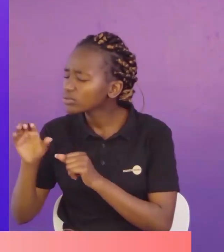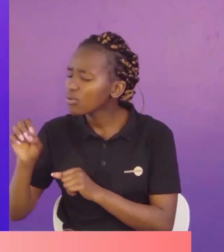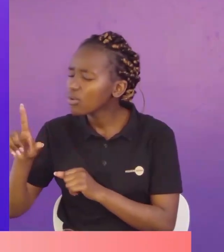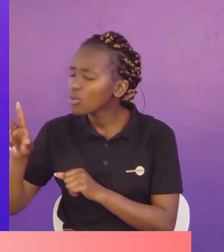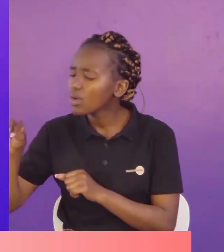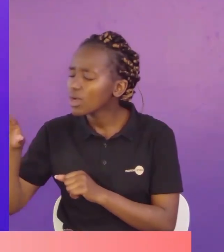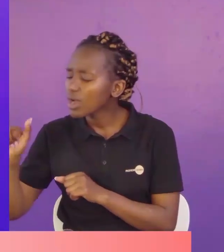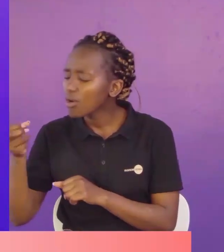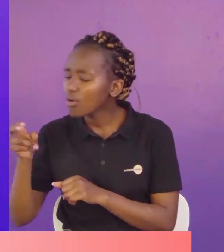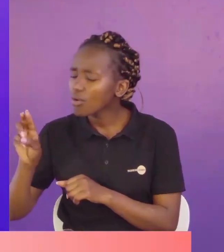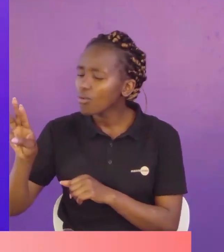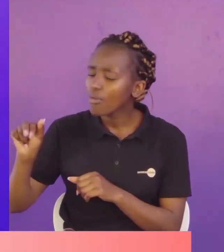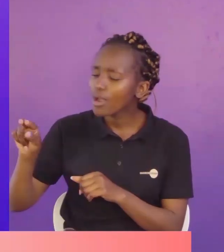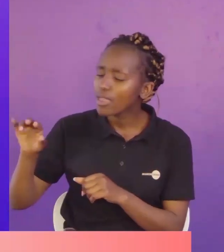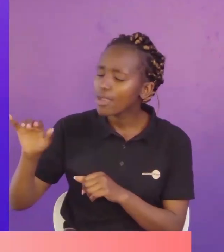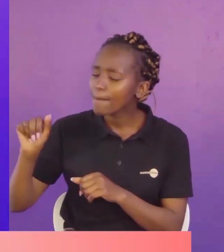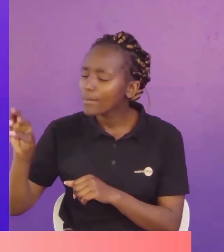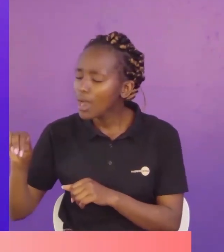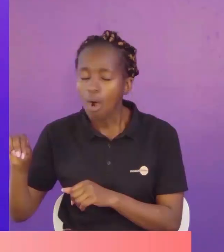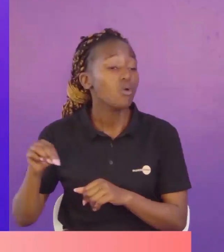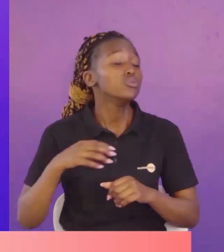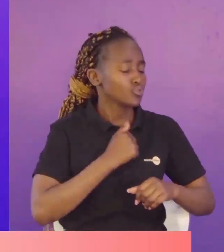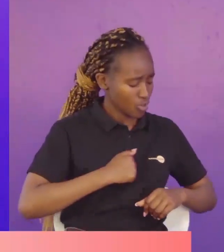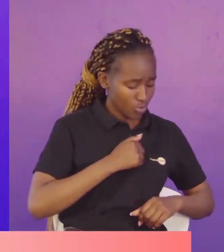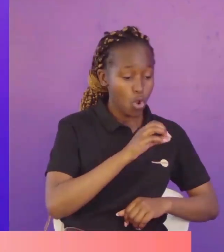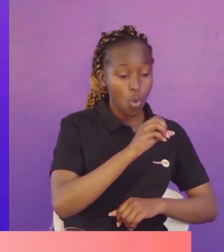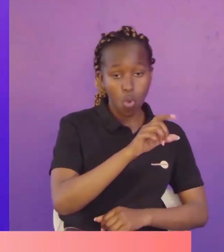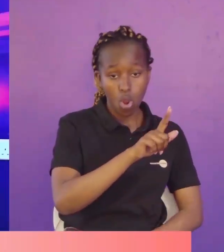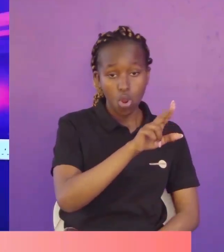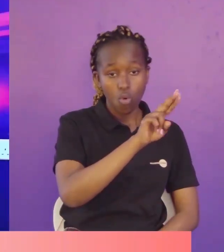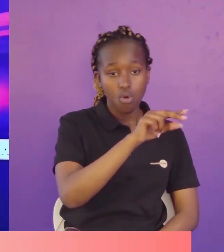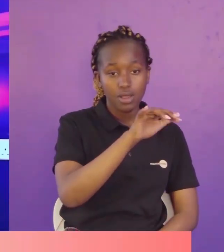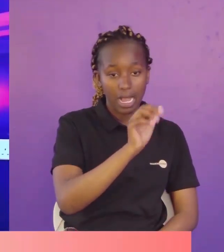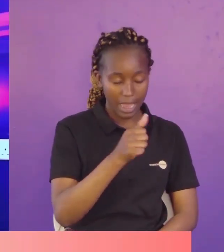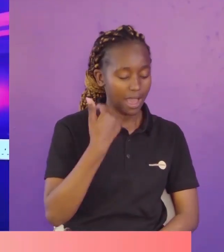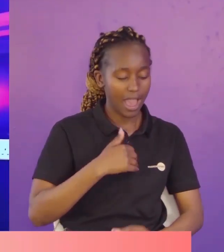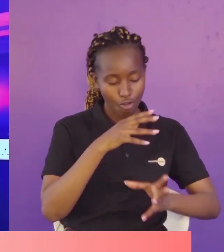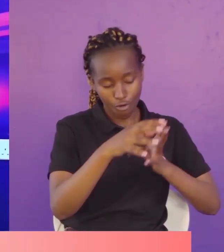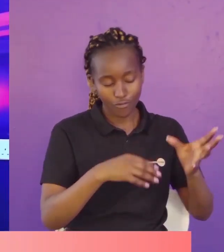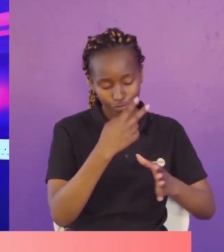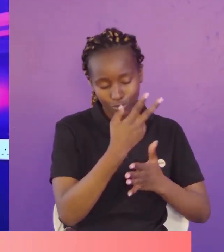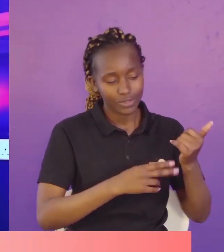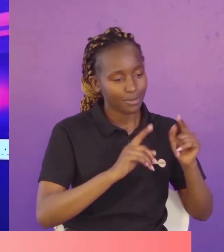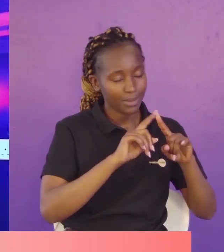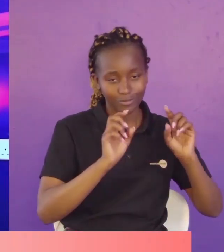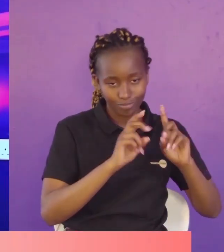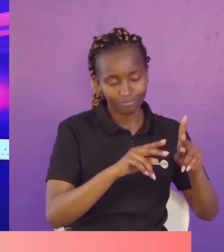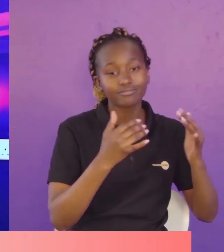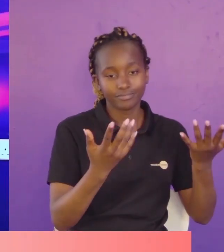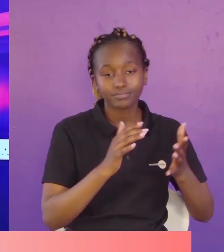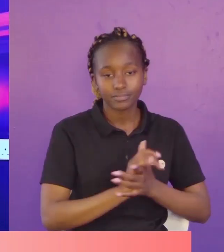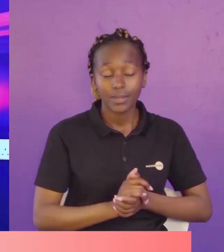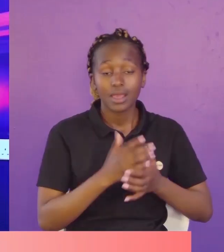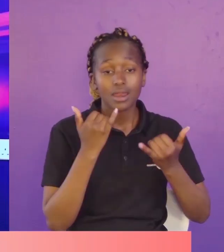sorry, Olunga. Michael Okay. Olunga, Yeah. you know, they look alike even. So Olunga,